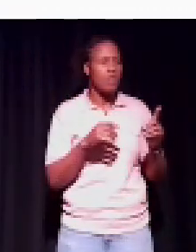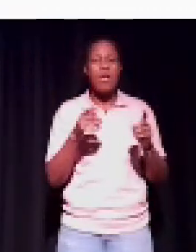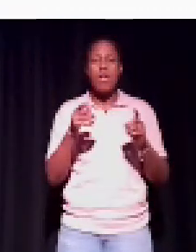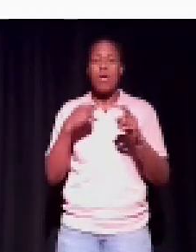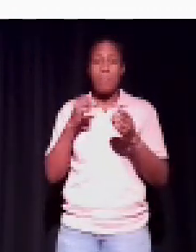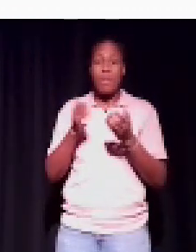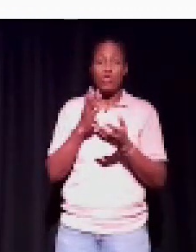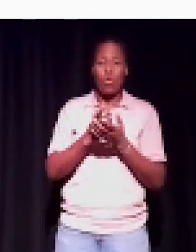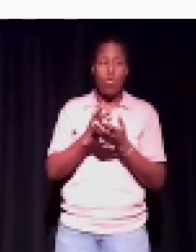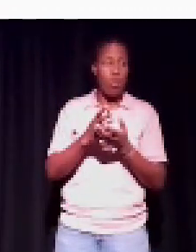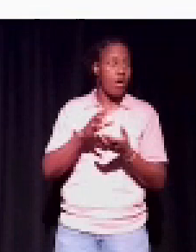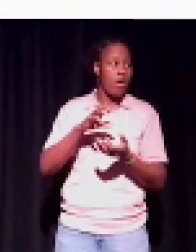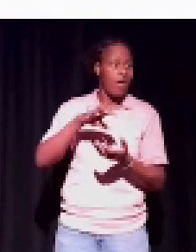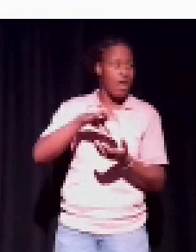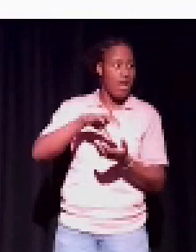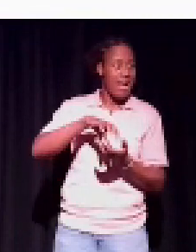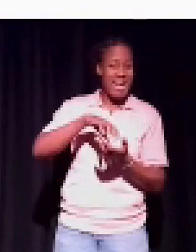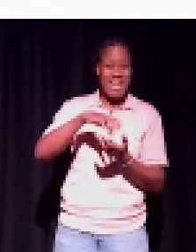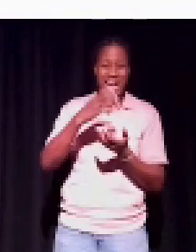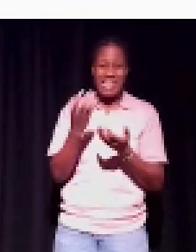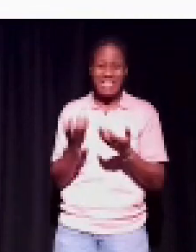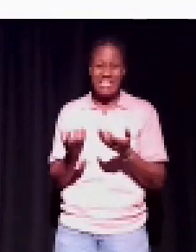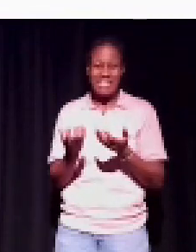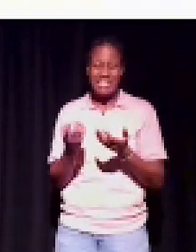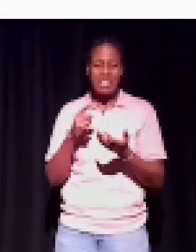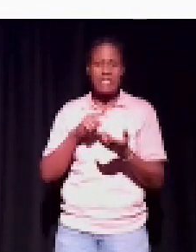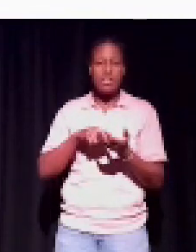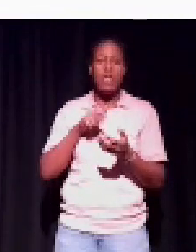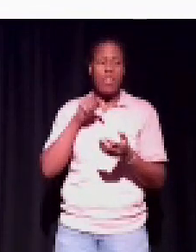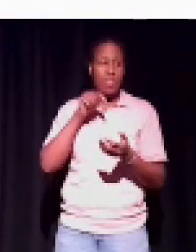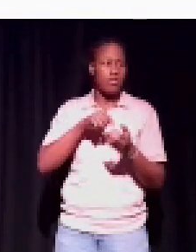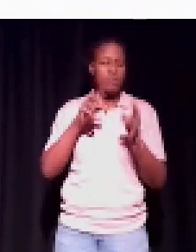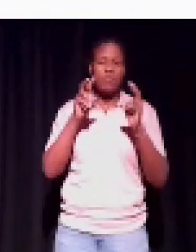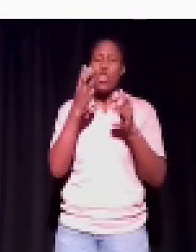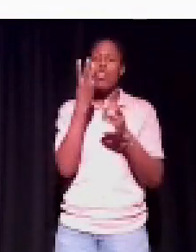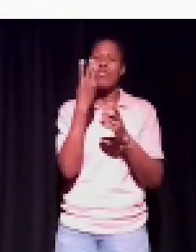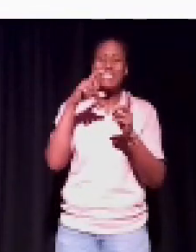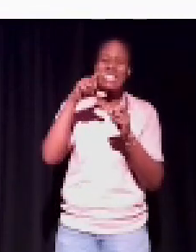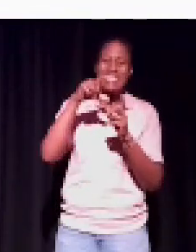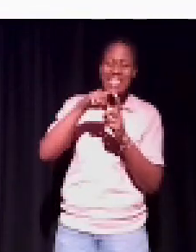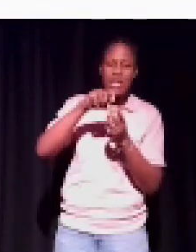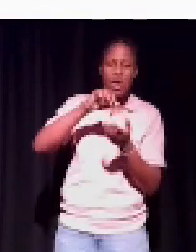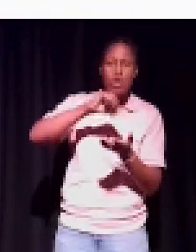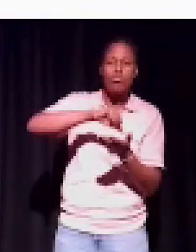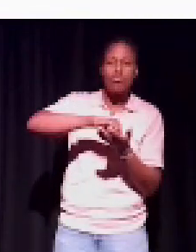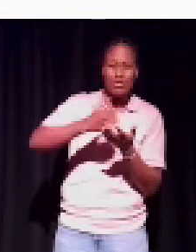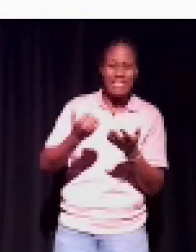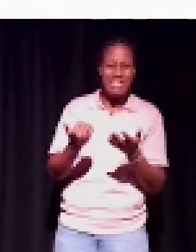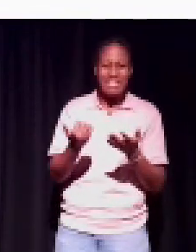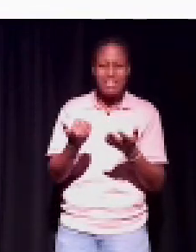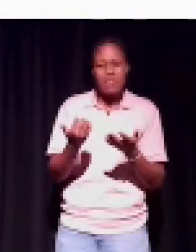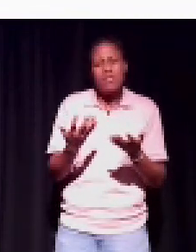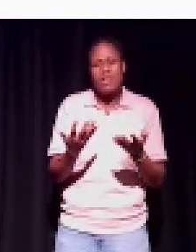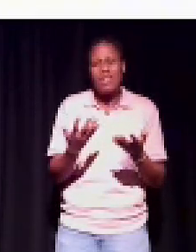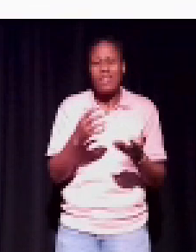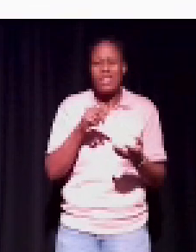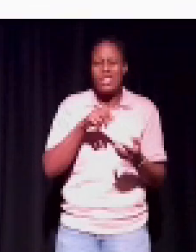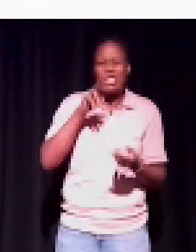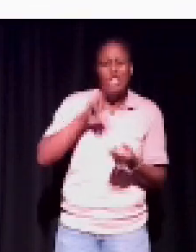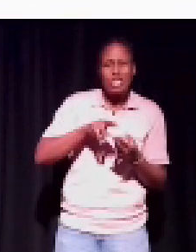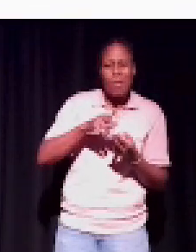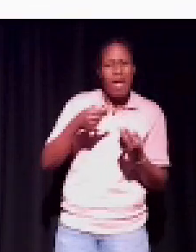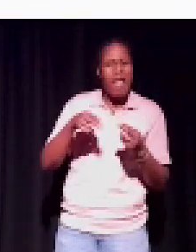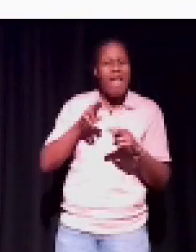case. That case is not injection molded, that's 3D printed, which makes a lot of sense if you're only making 10 or 100